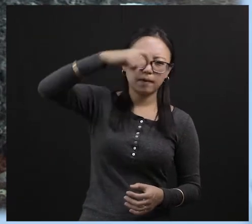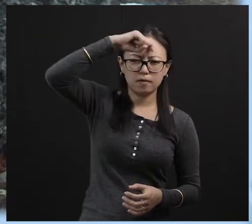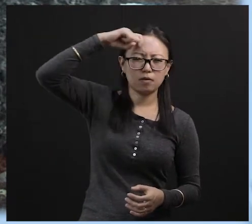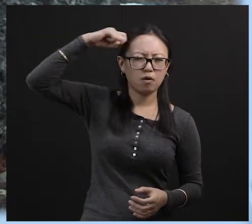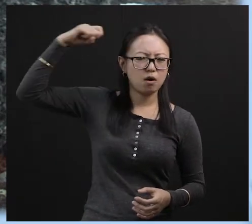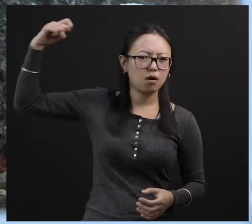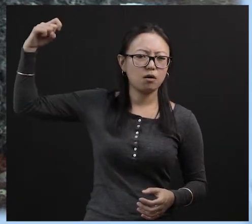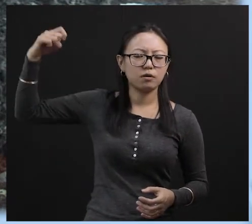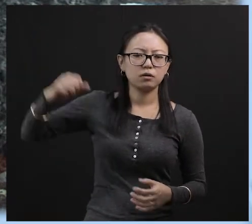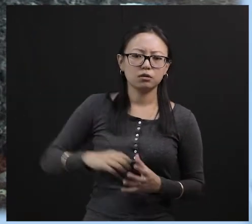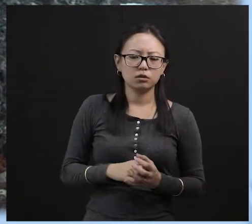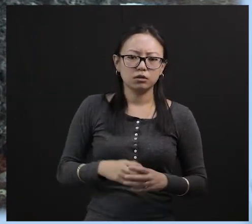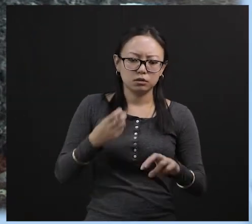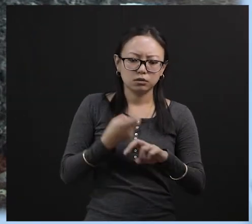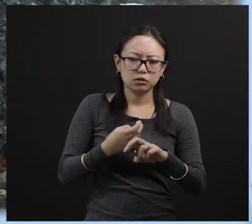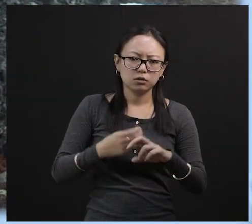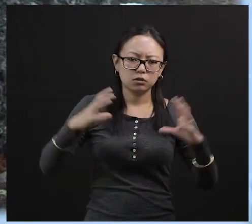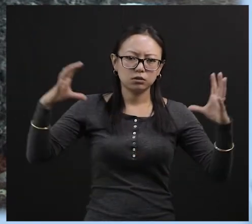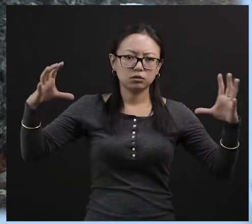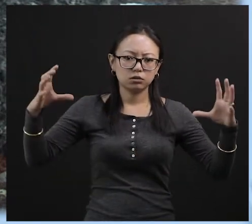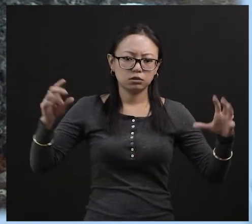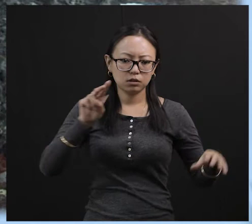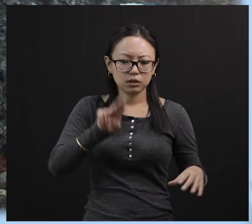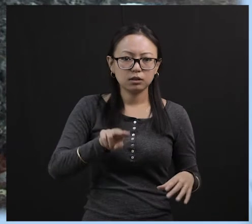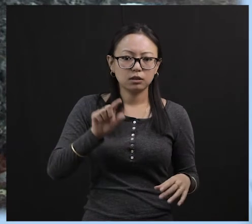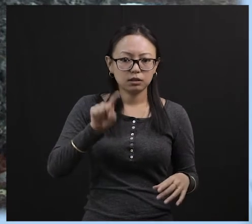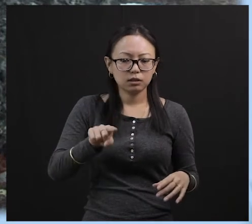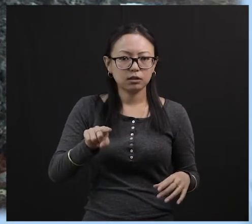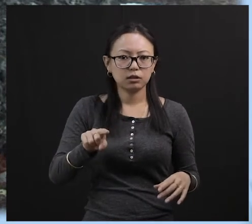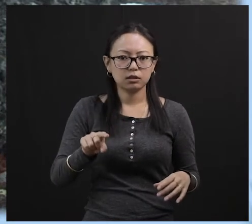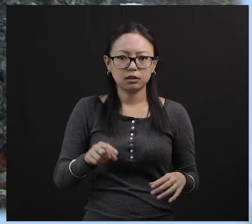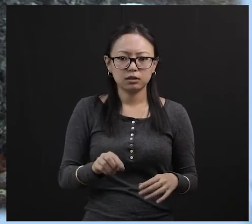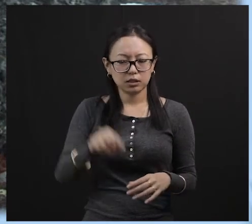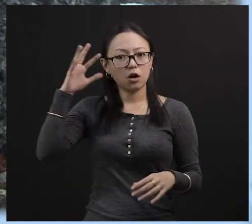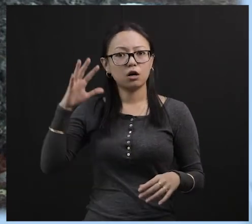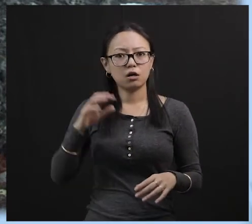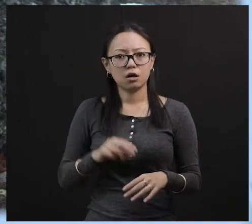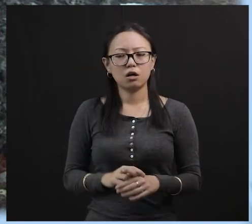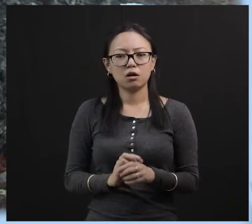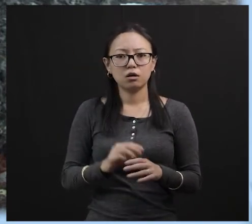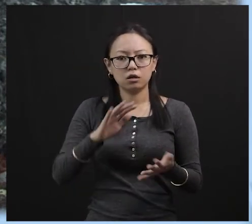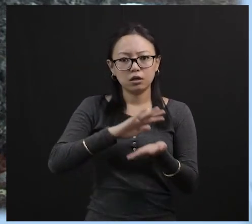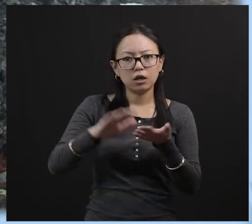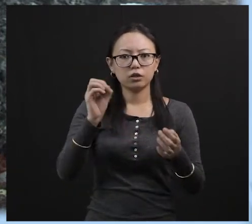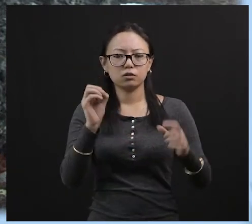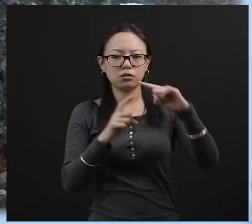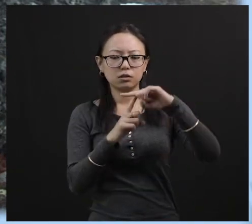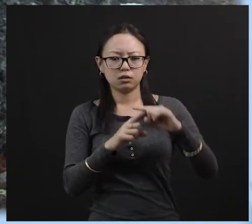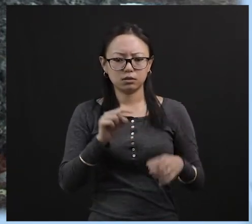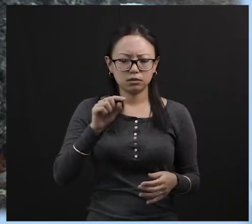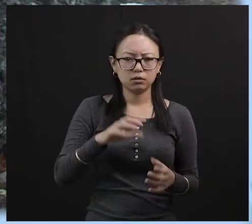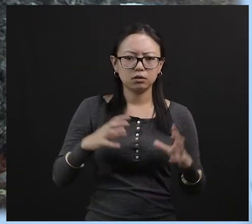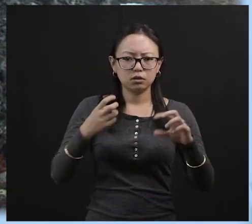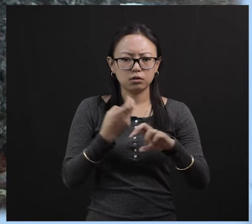becomes warm, right? The rocks gets heated up. Okay, just like you take one piece of